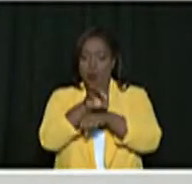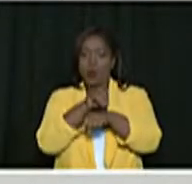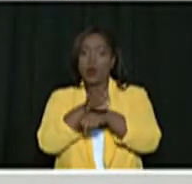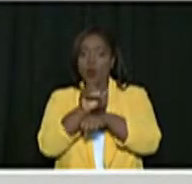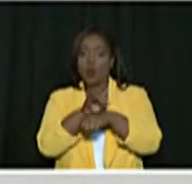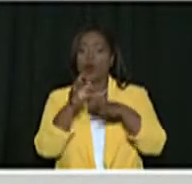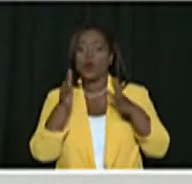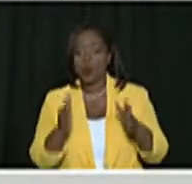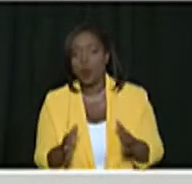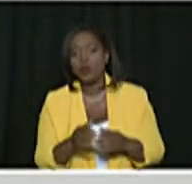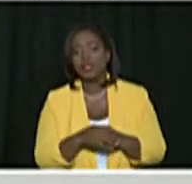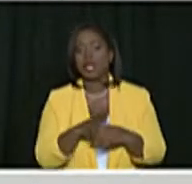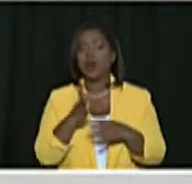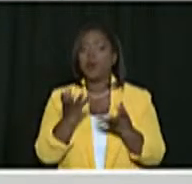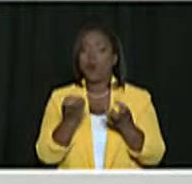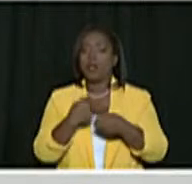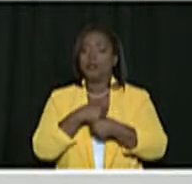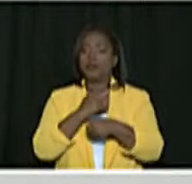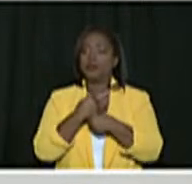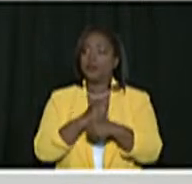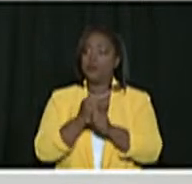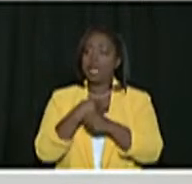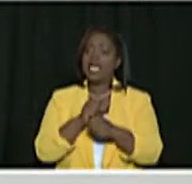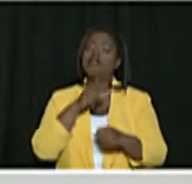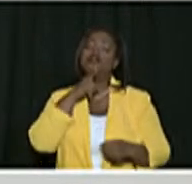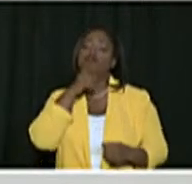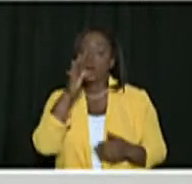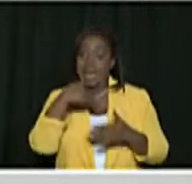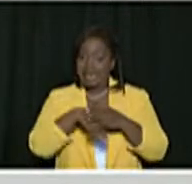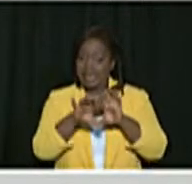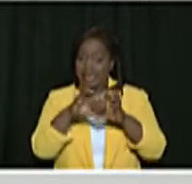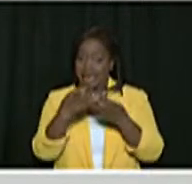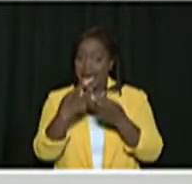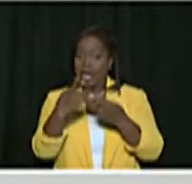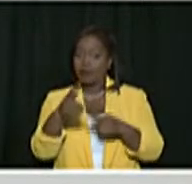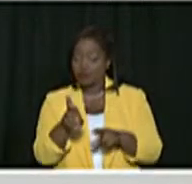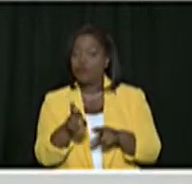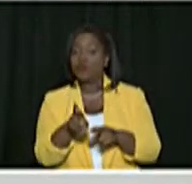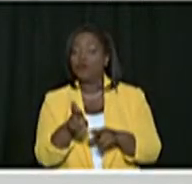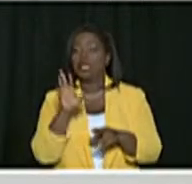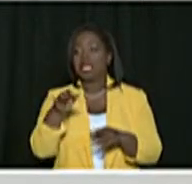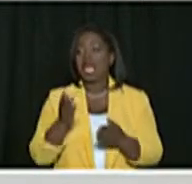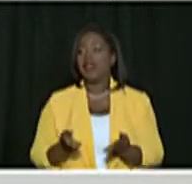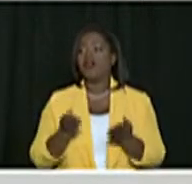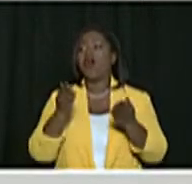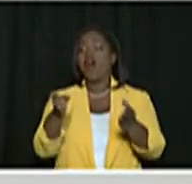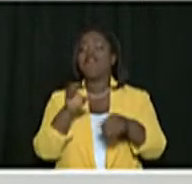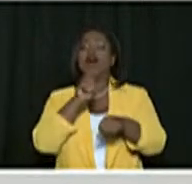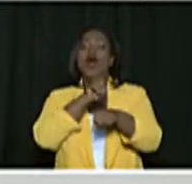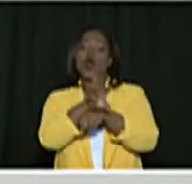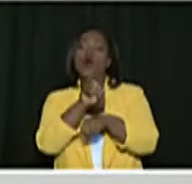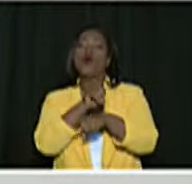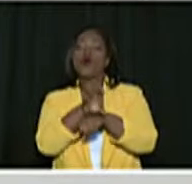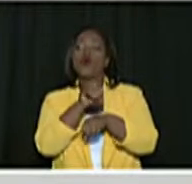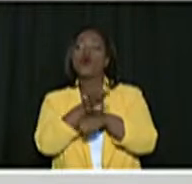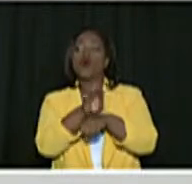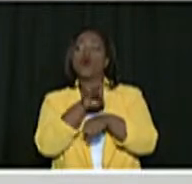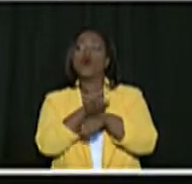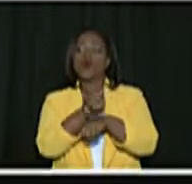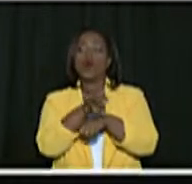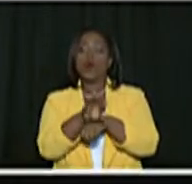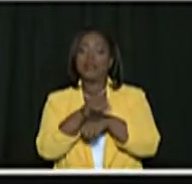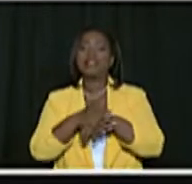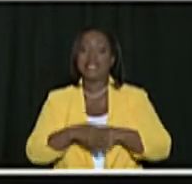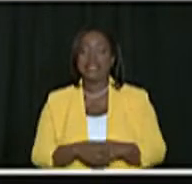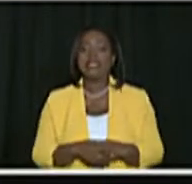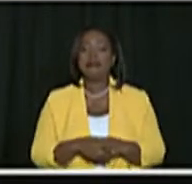classroom setting, we can offer some sort of counseling seminars that is more akin to what, let's say, Dr. Kai Morgan and her